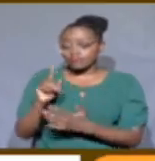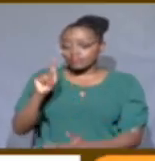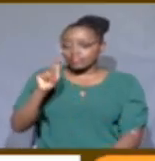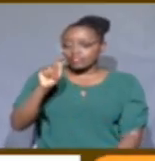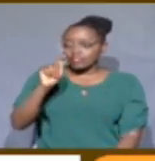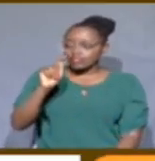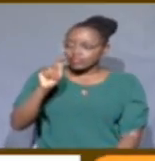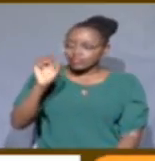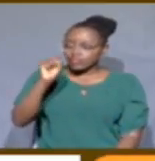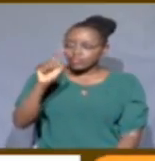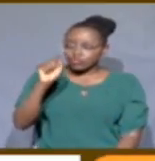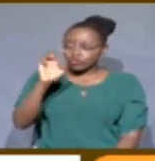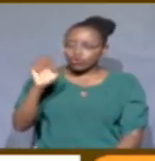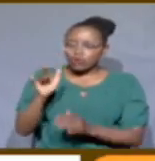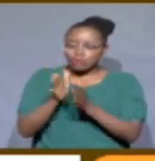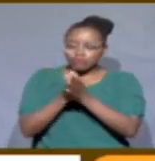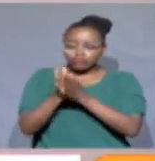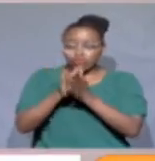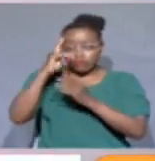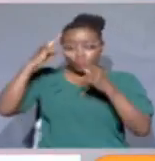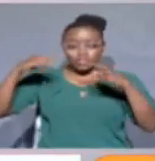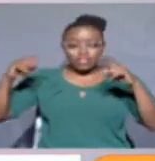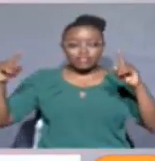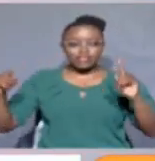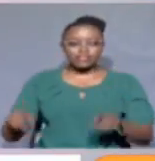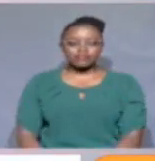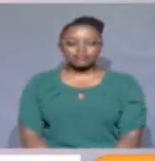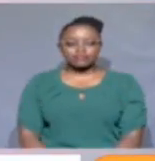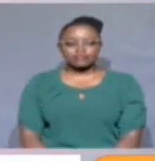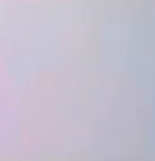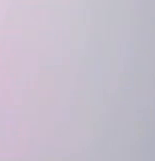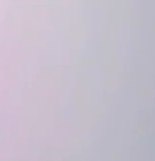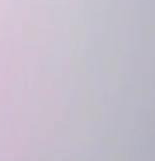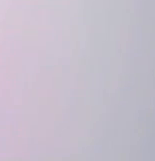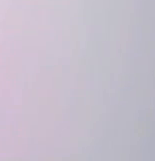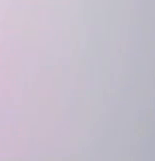recipe for success.